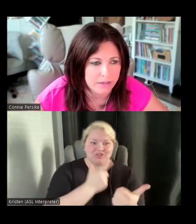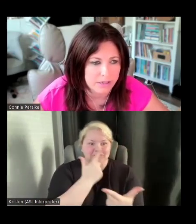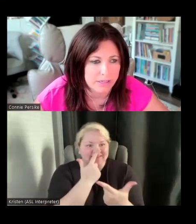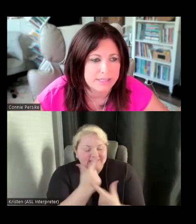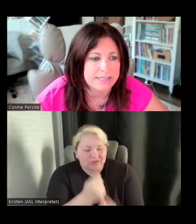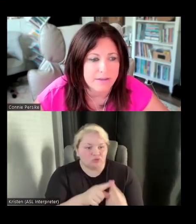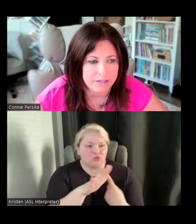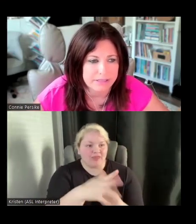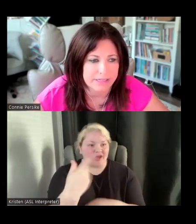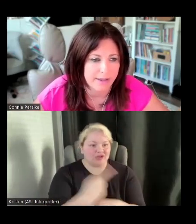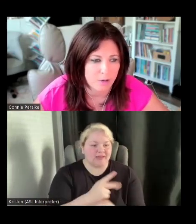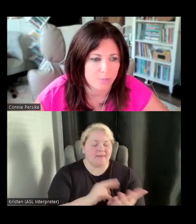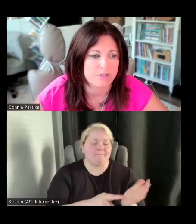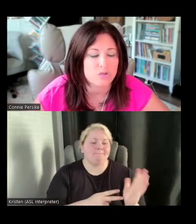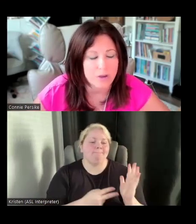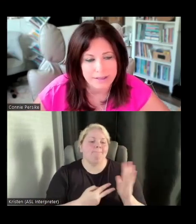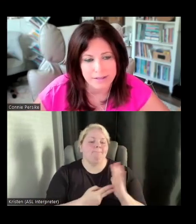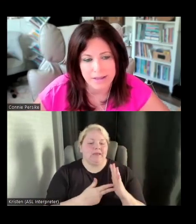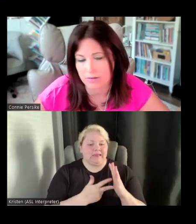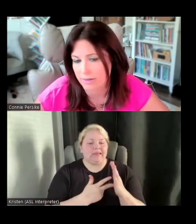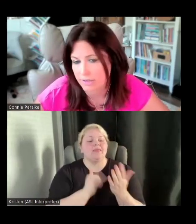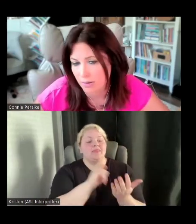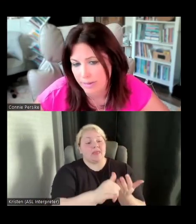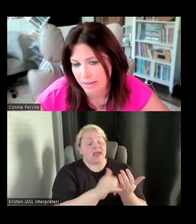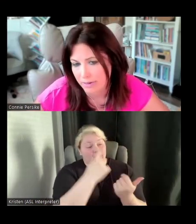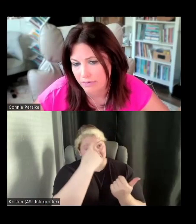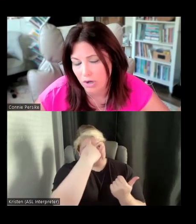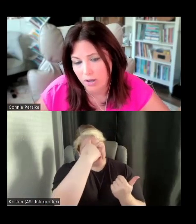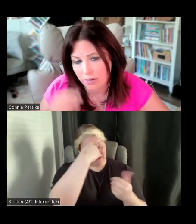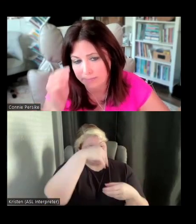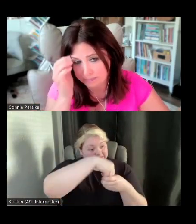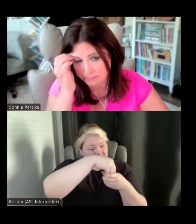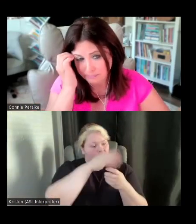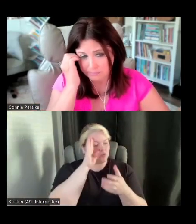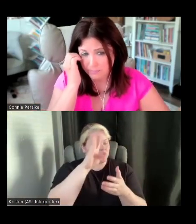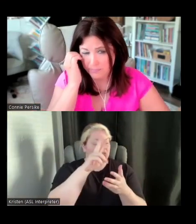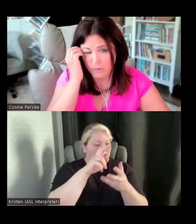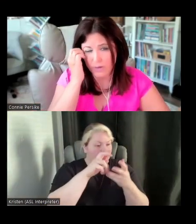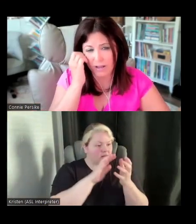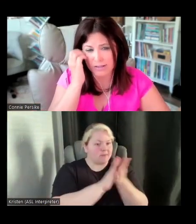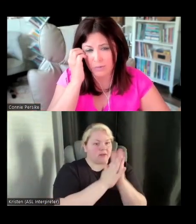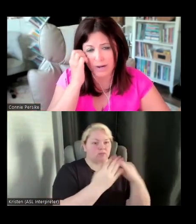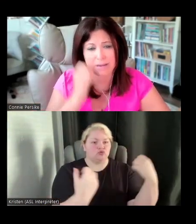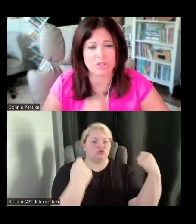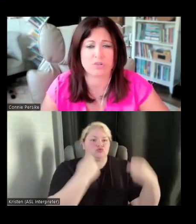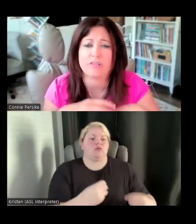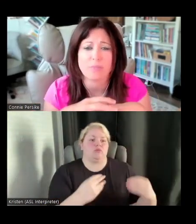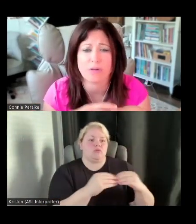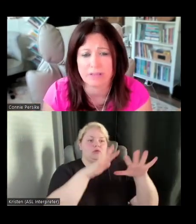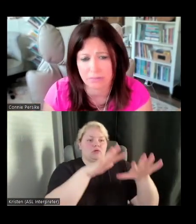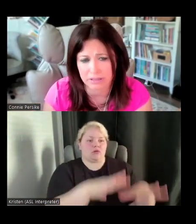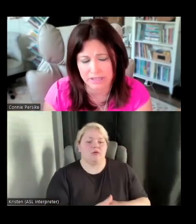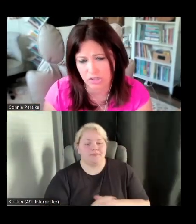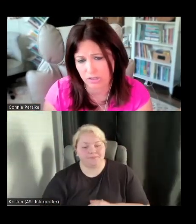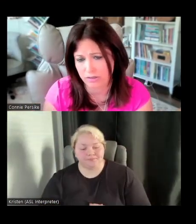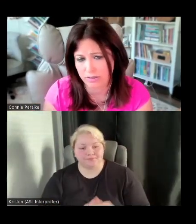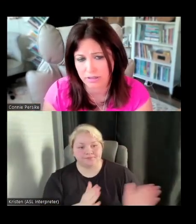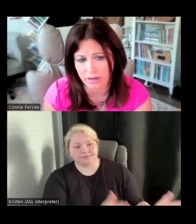we can definitely help strengthen that neurological pathway of calm. We also want to make sure that we're